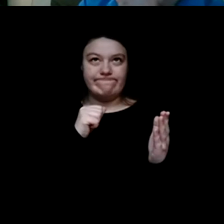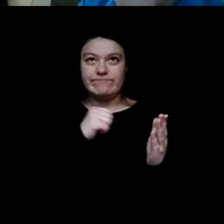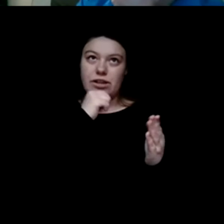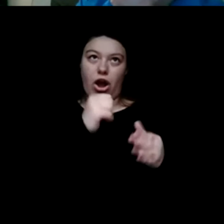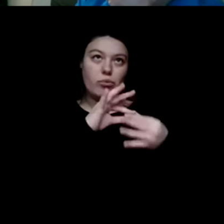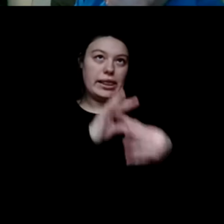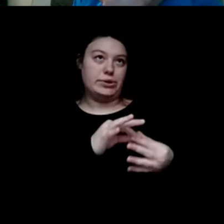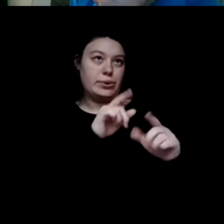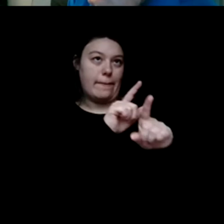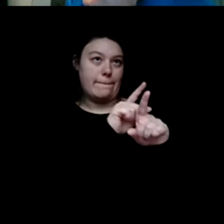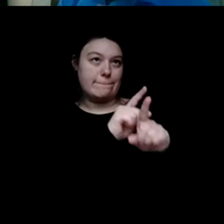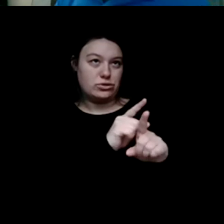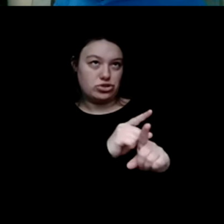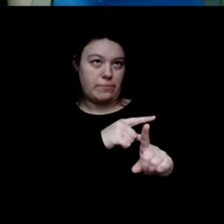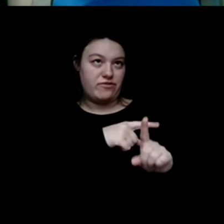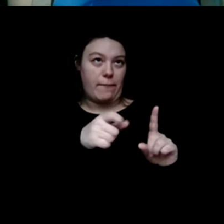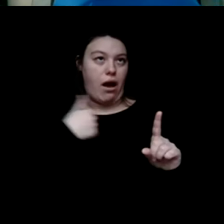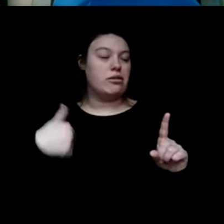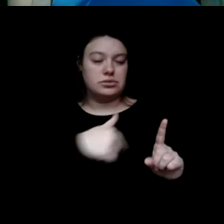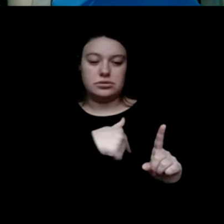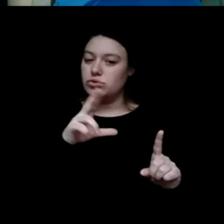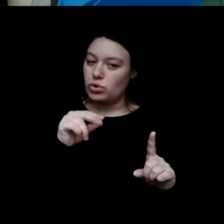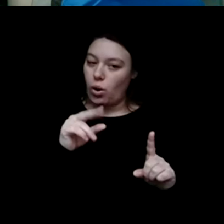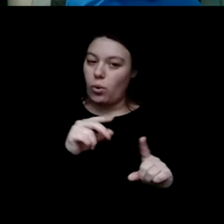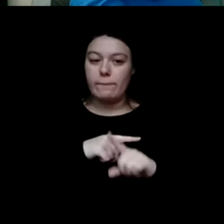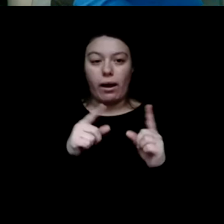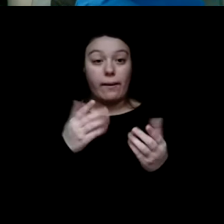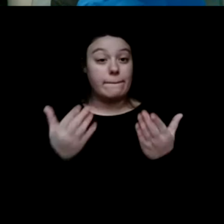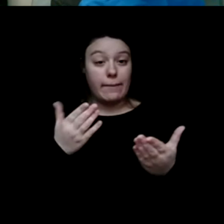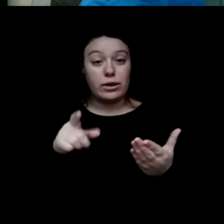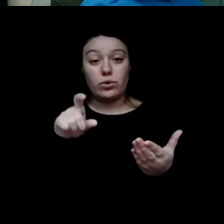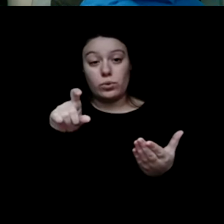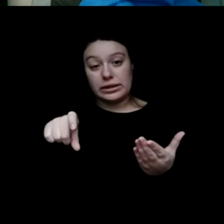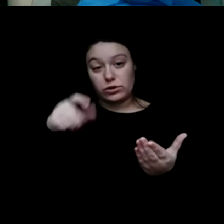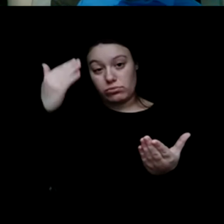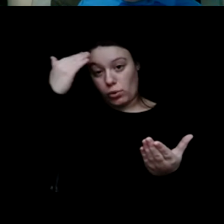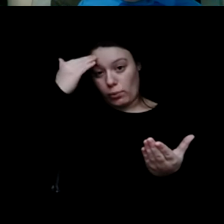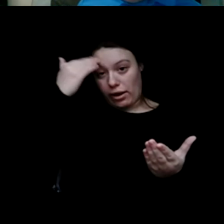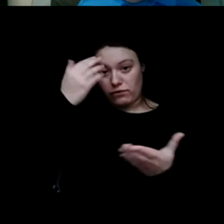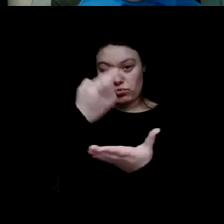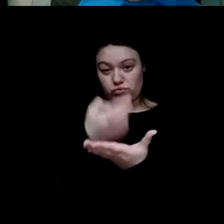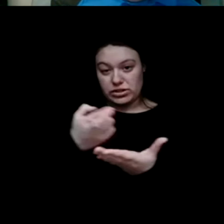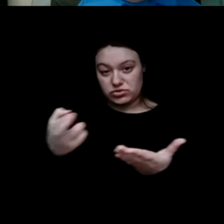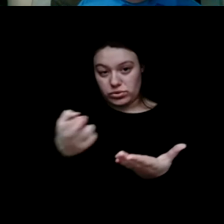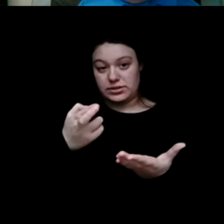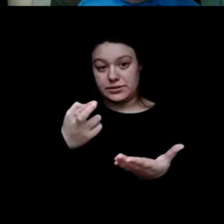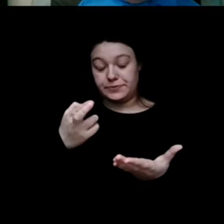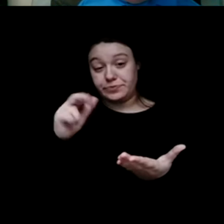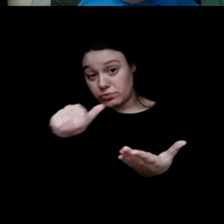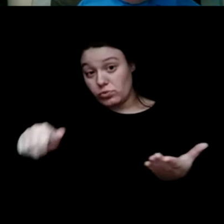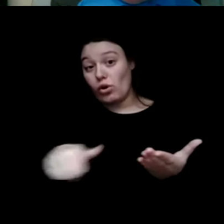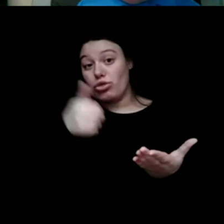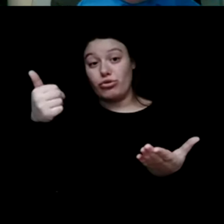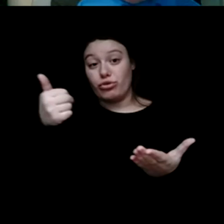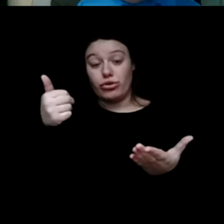also being aware of other resources that students might need in their life to kind of help them assess